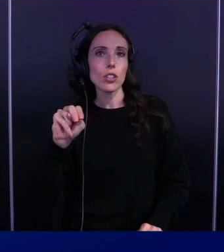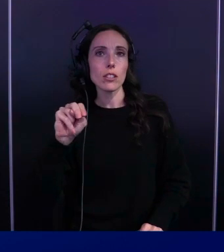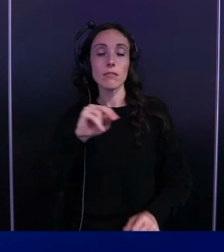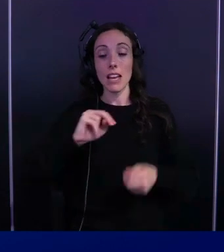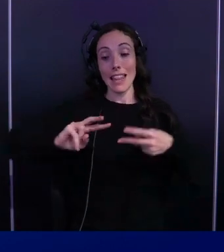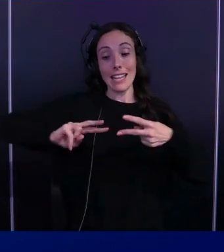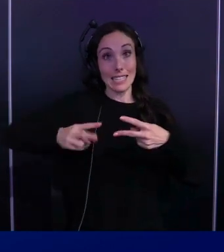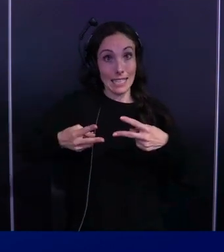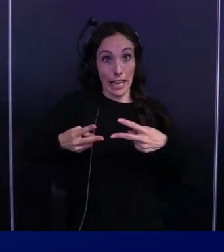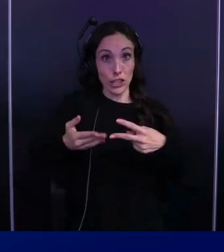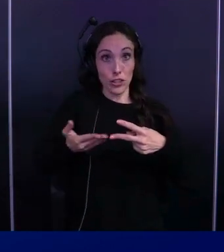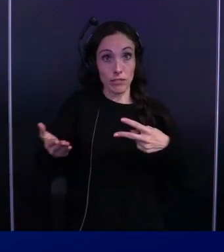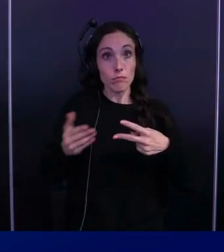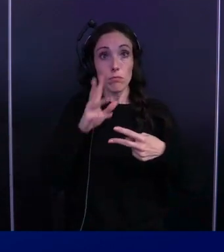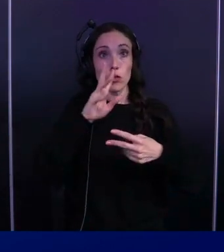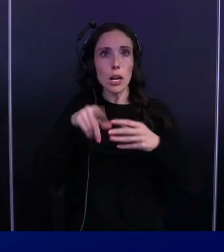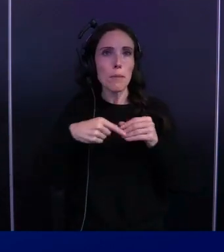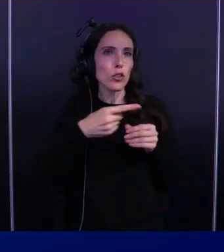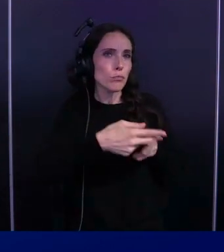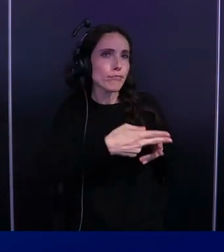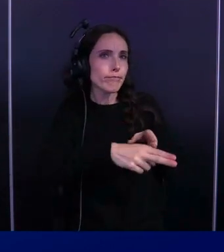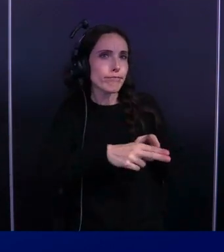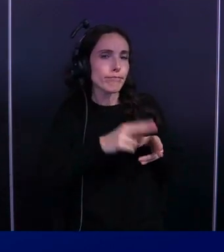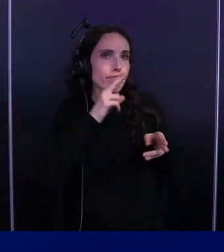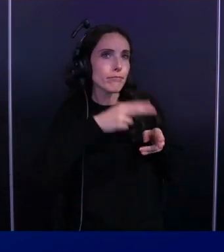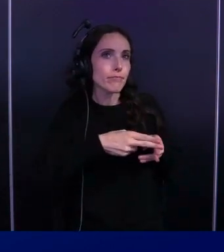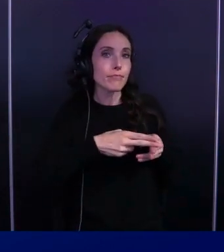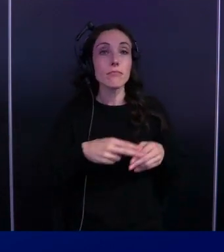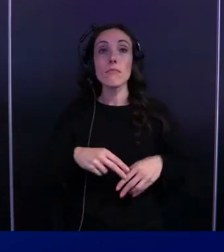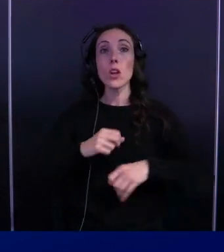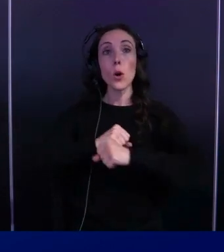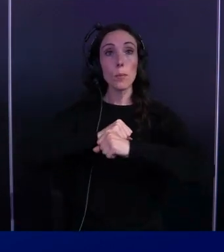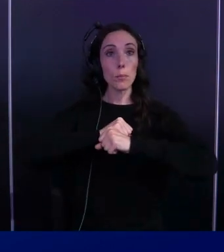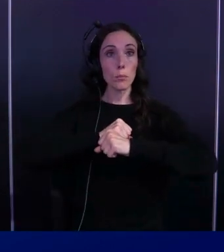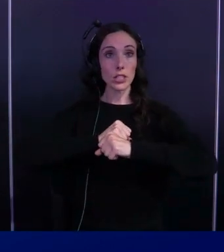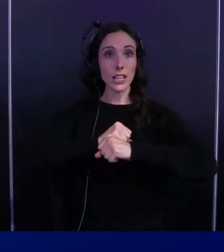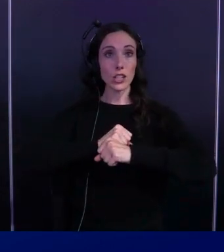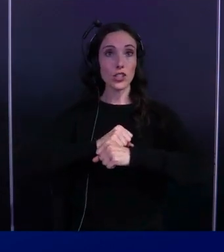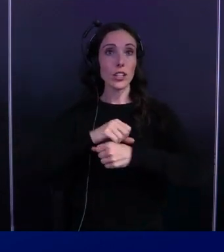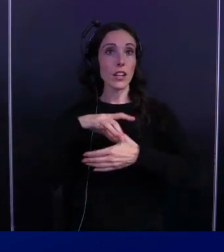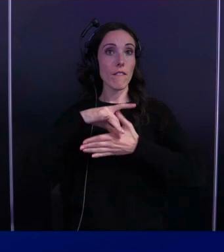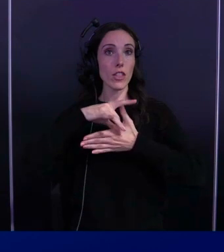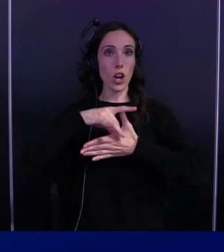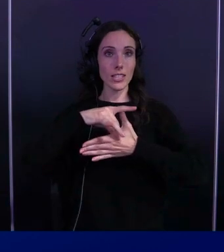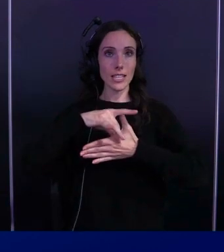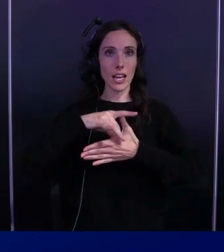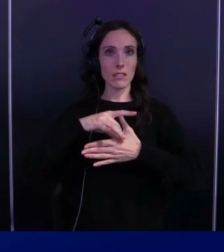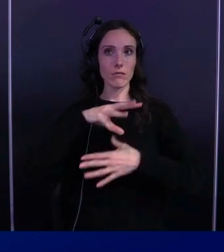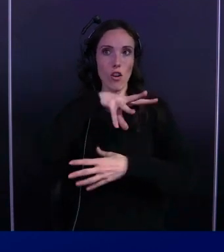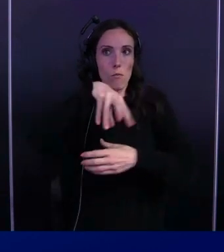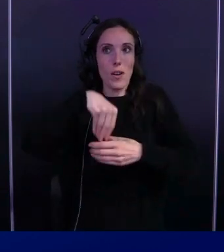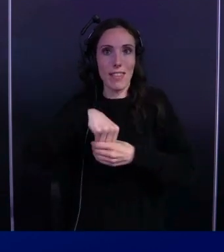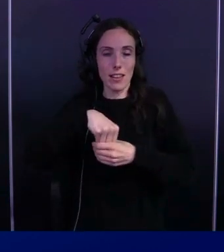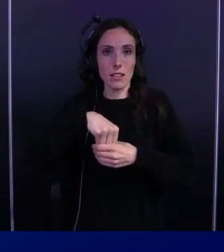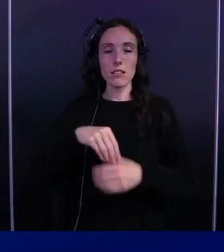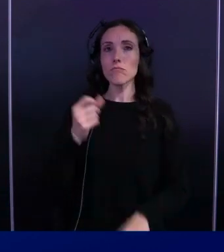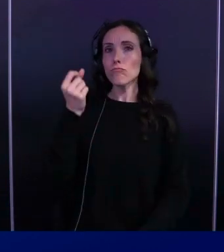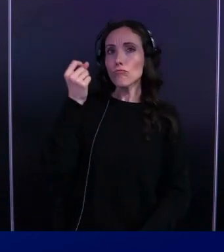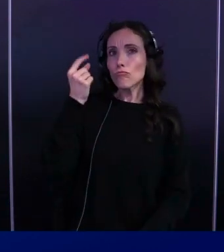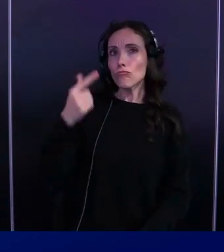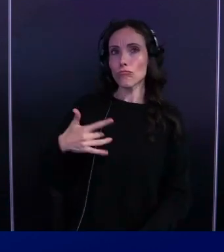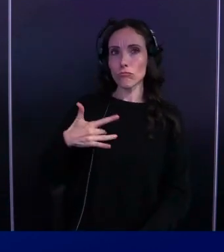talked about, or you briefly referenced, was protection of content from within. So, a lot of